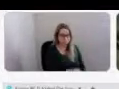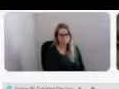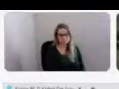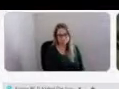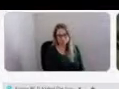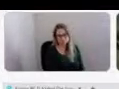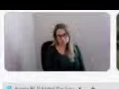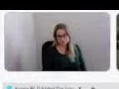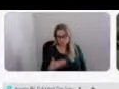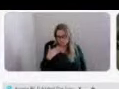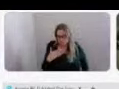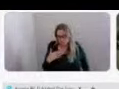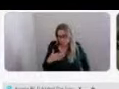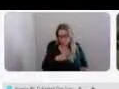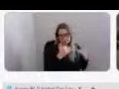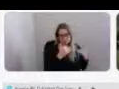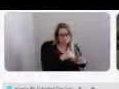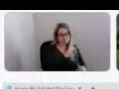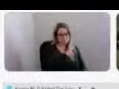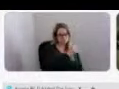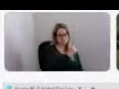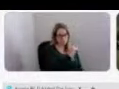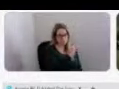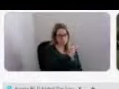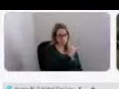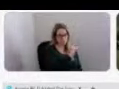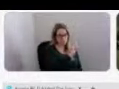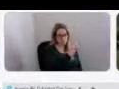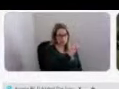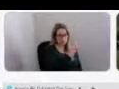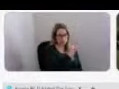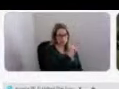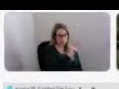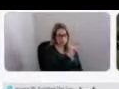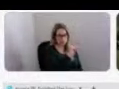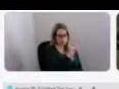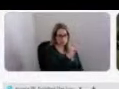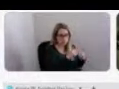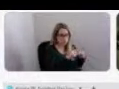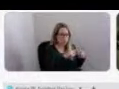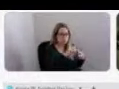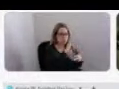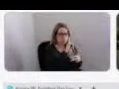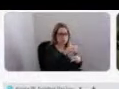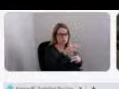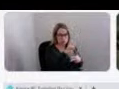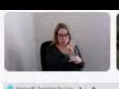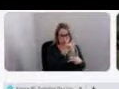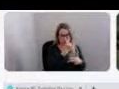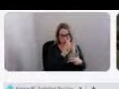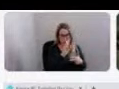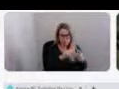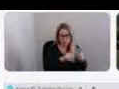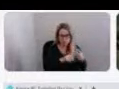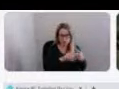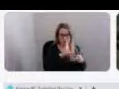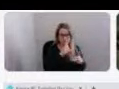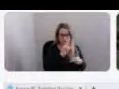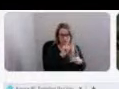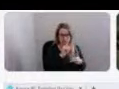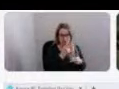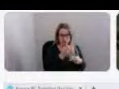thank you the next speaker is jeanine reno followed by julie pinzola followed by cathy rutherford followed by